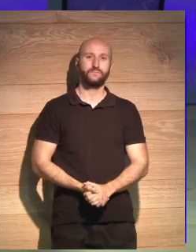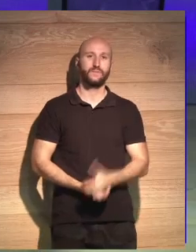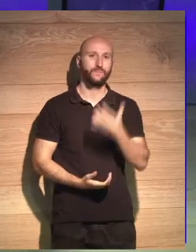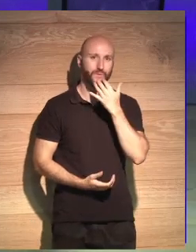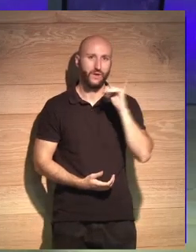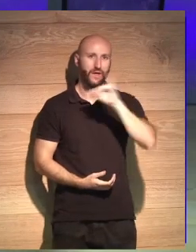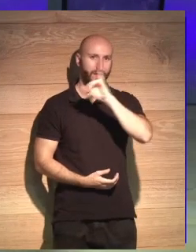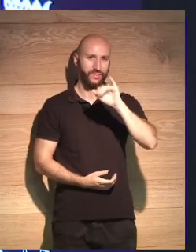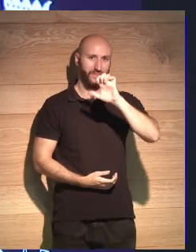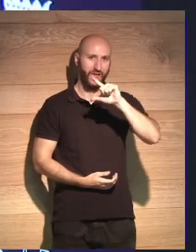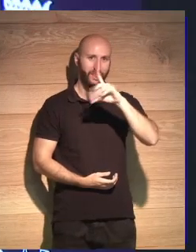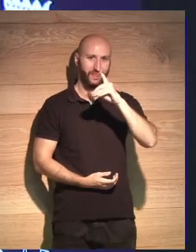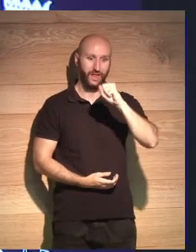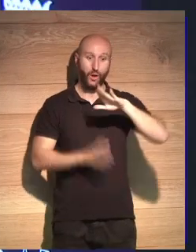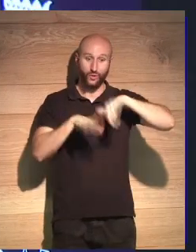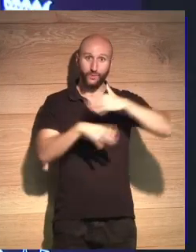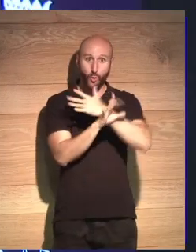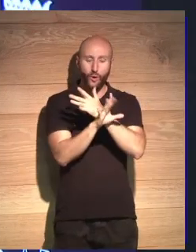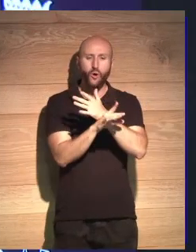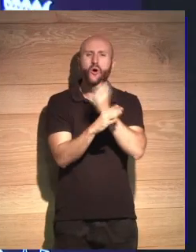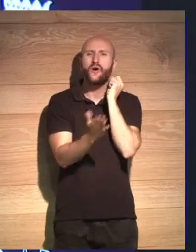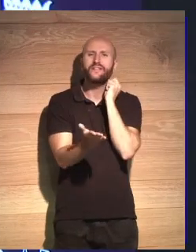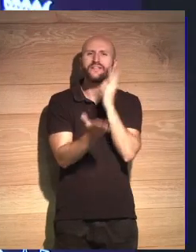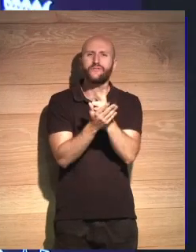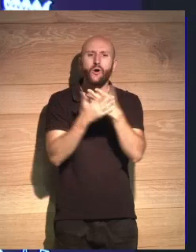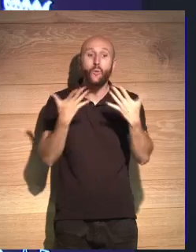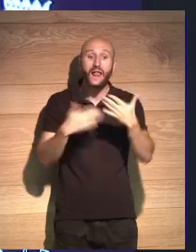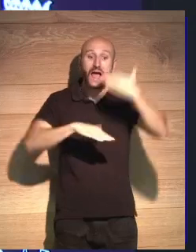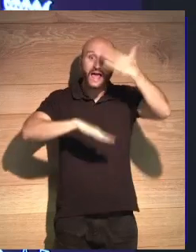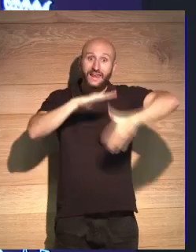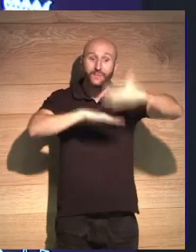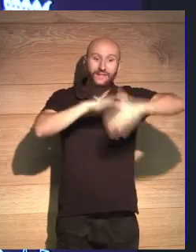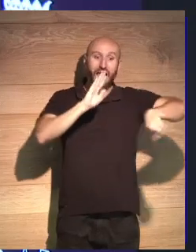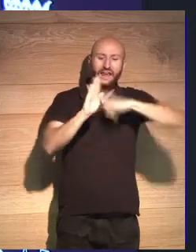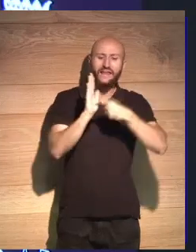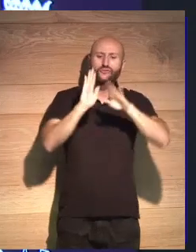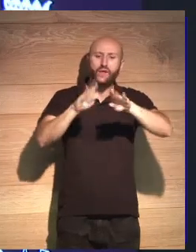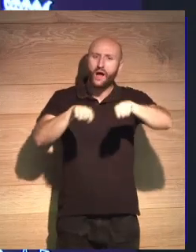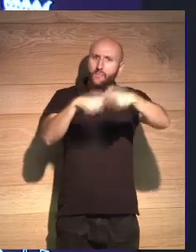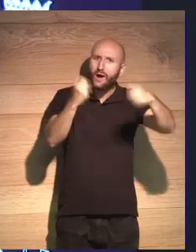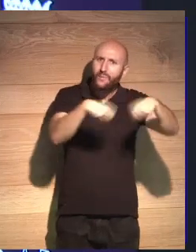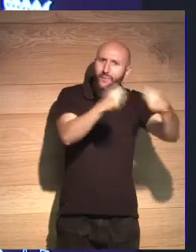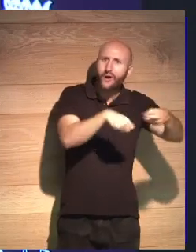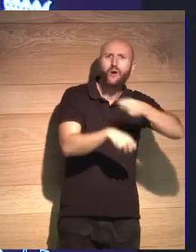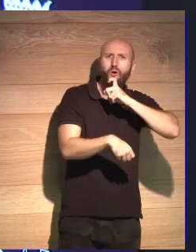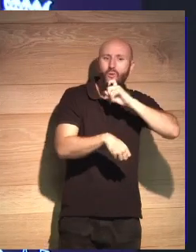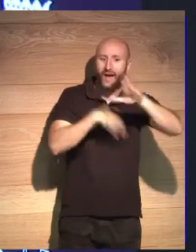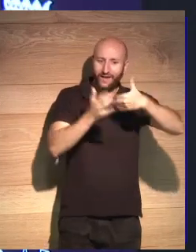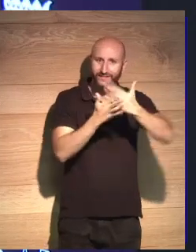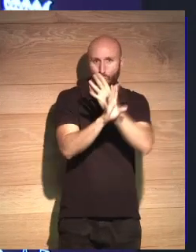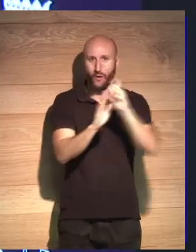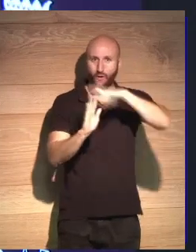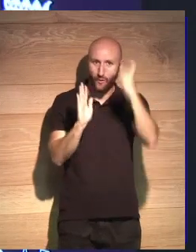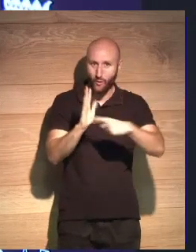mutual learning. Actually, I think that in Zelda Breath of the Wild, one of the challenges was how to break